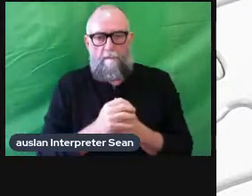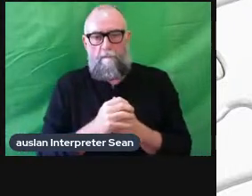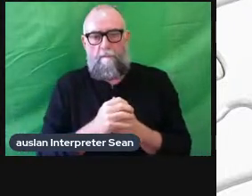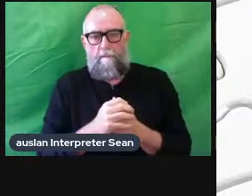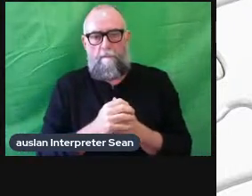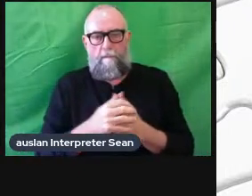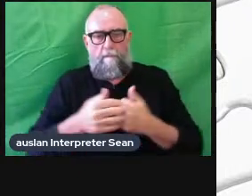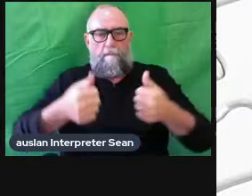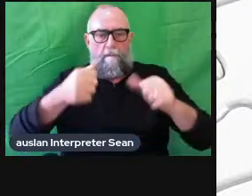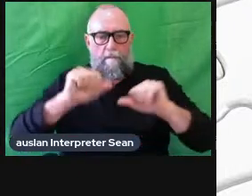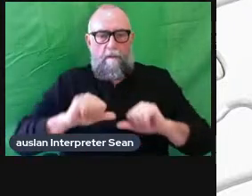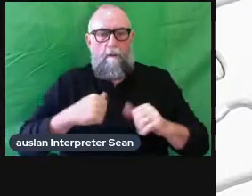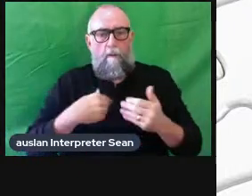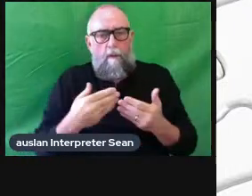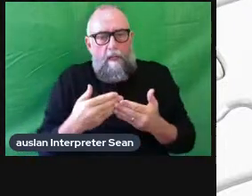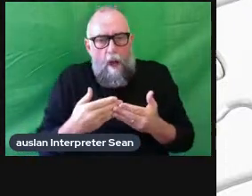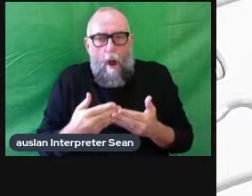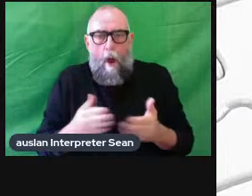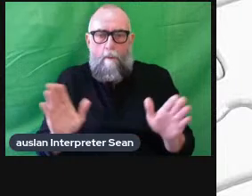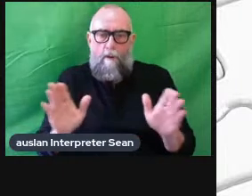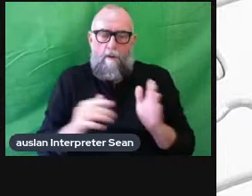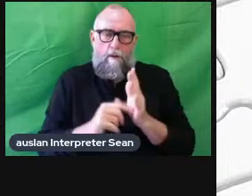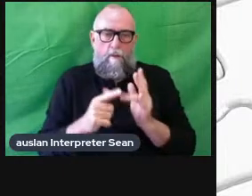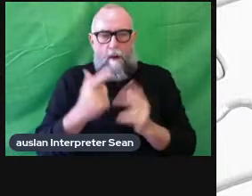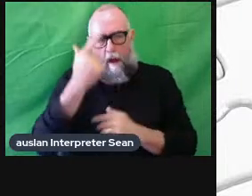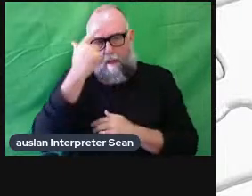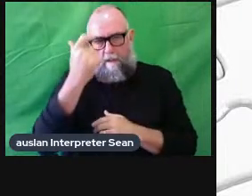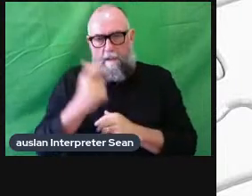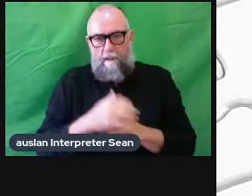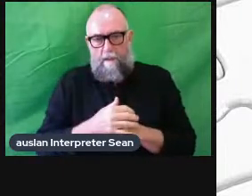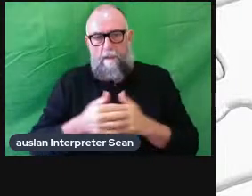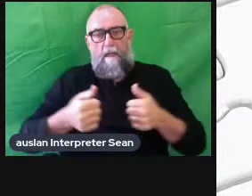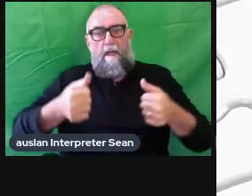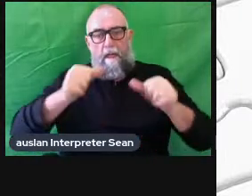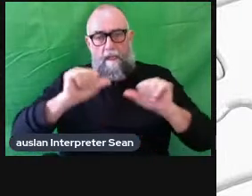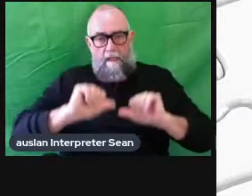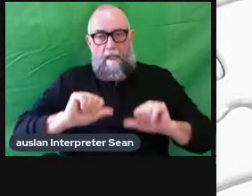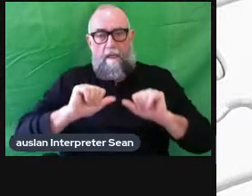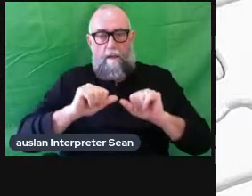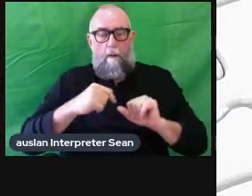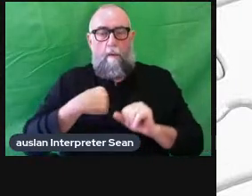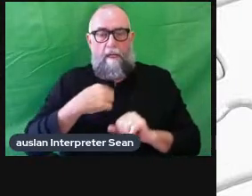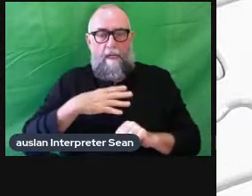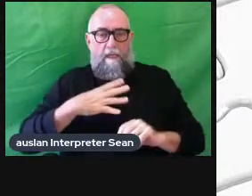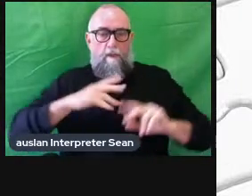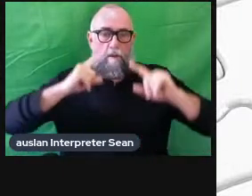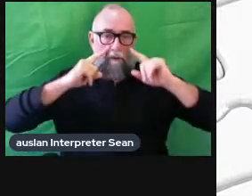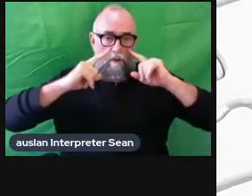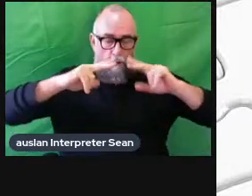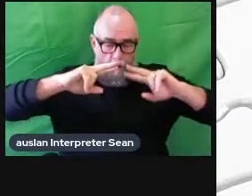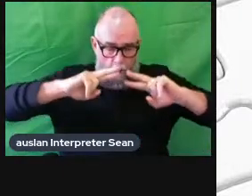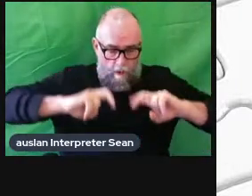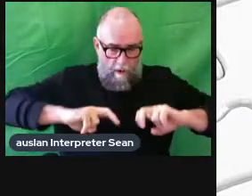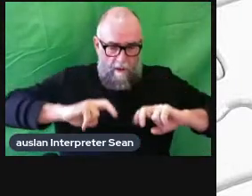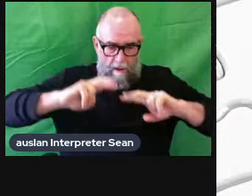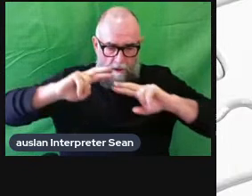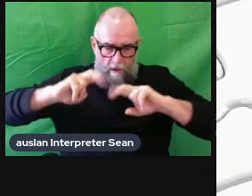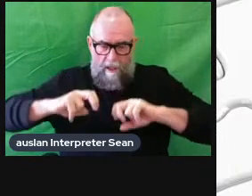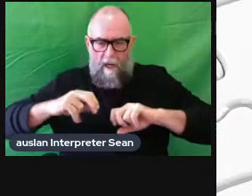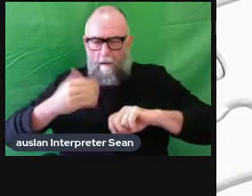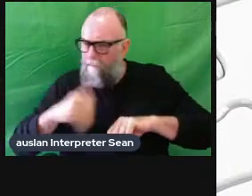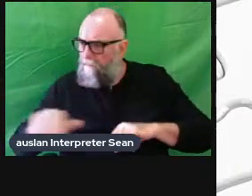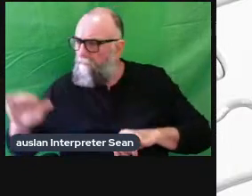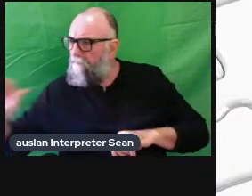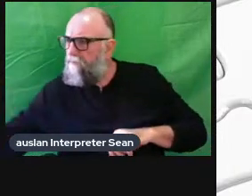to process improvements, checking the efficacy of what you're doing and checking back in with people